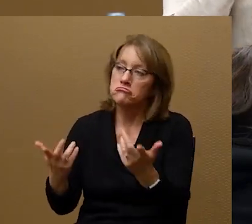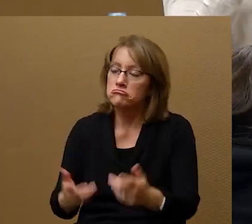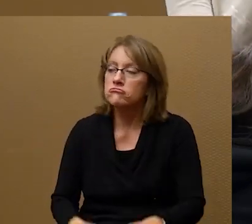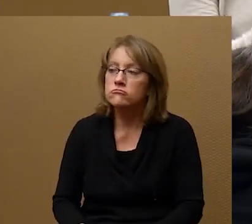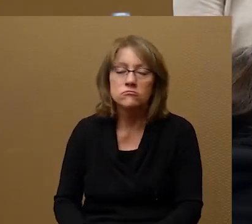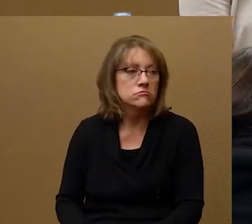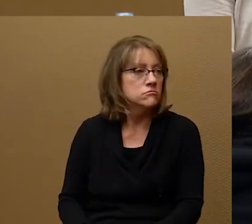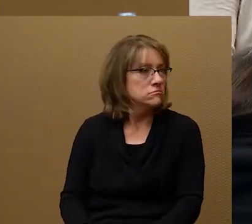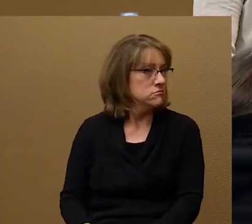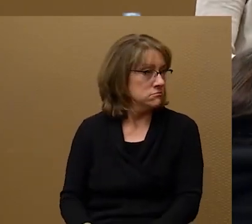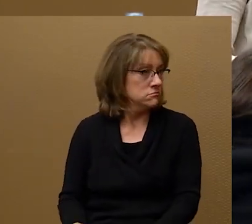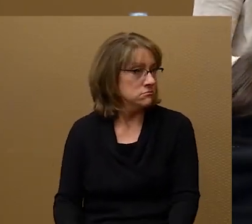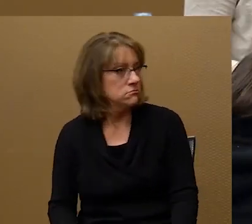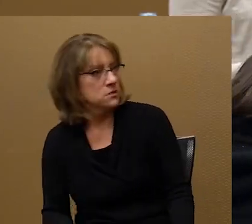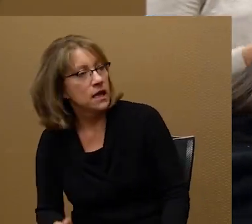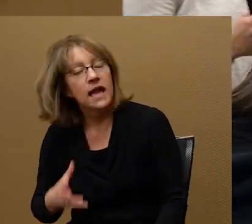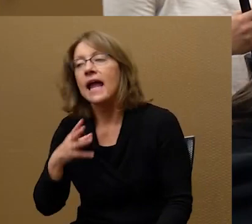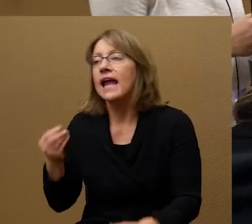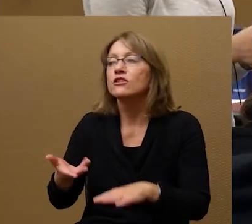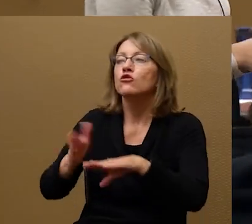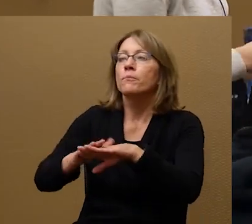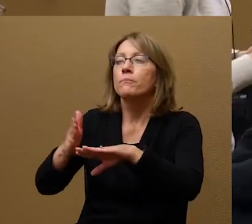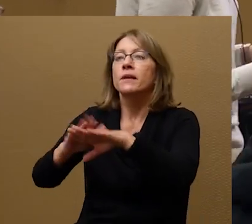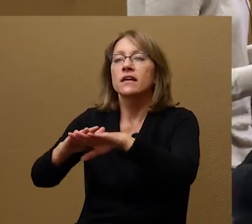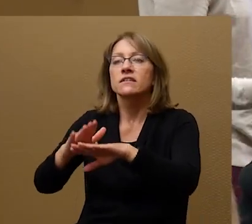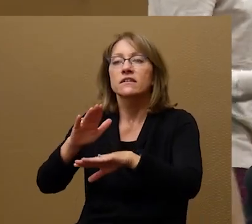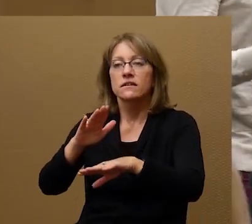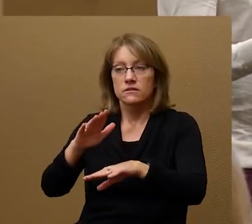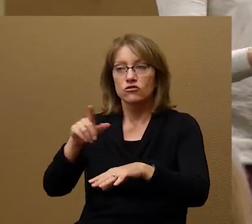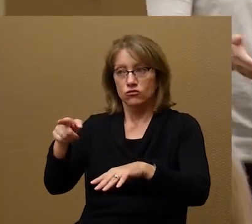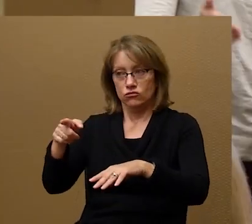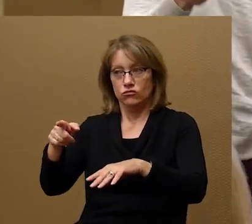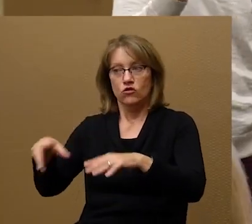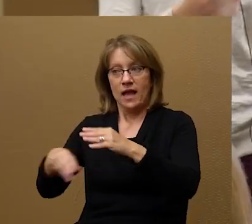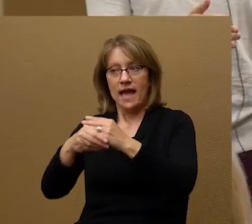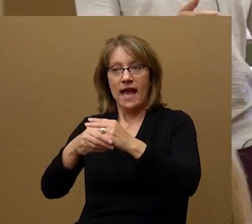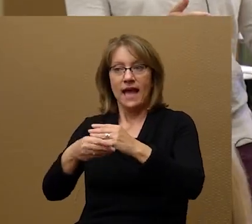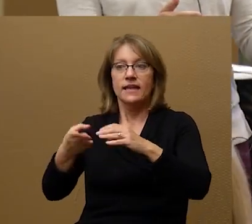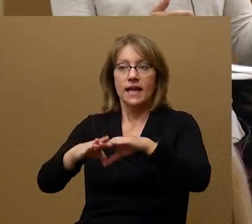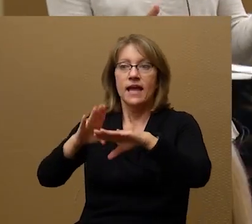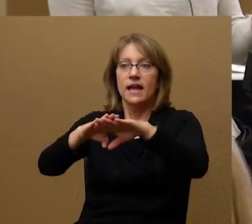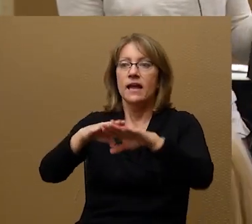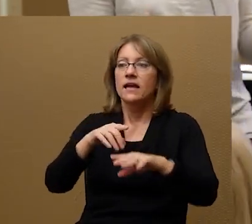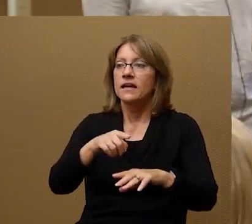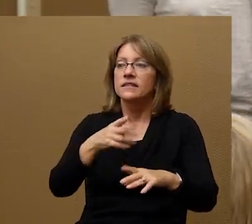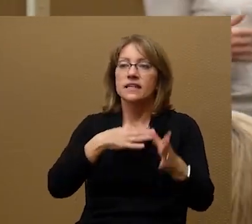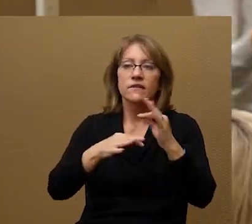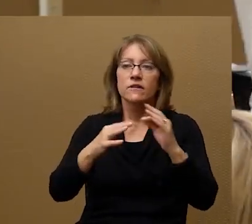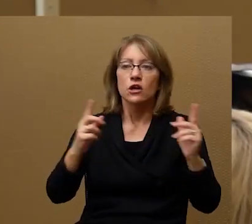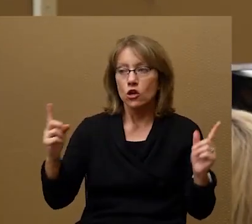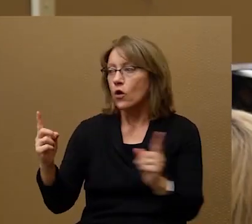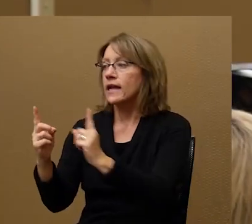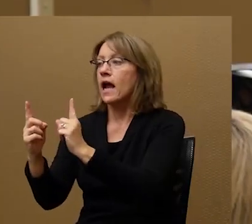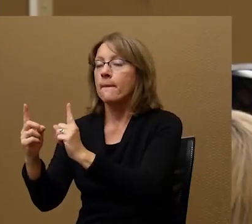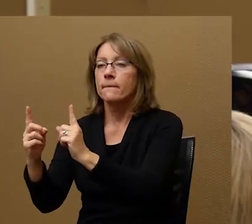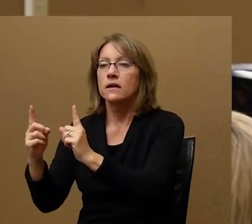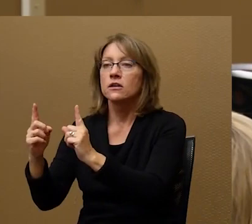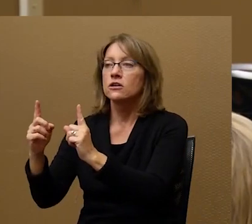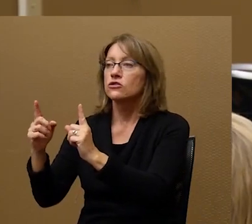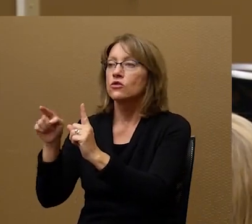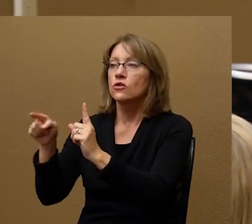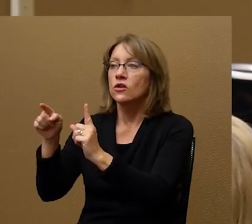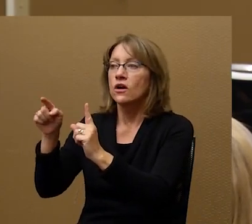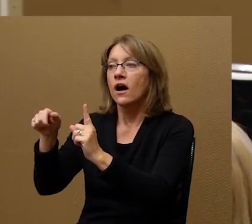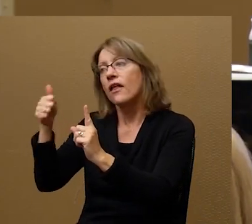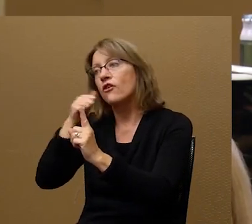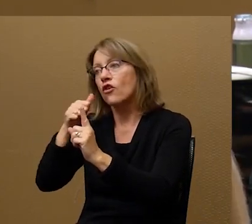All right. And to build on that, you can, if, just going up to the peer and she still wants to touch them, she